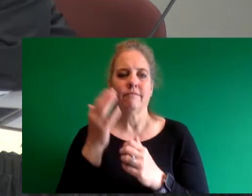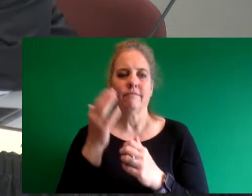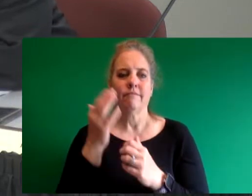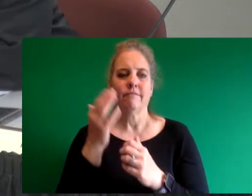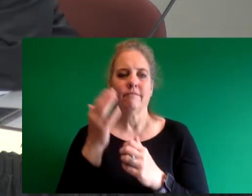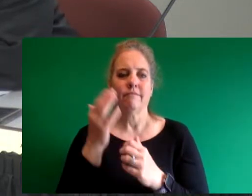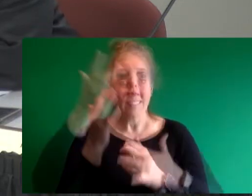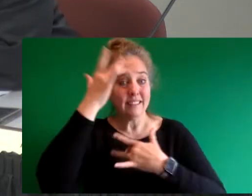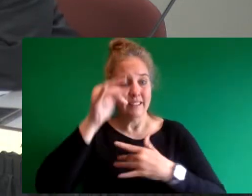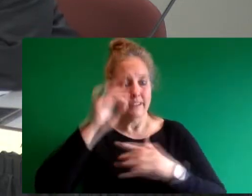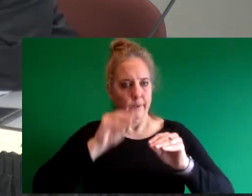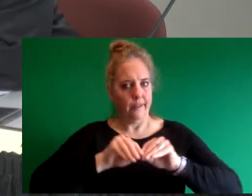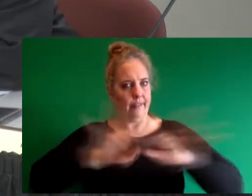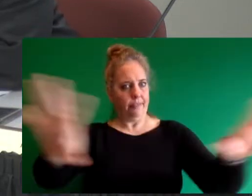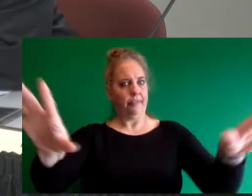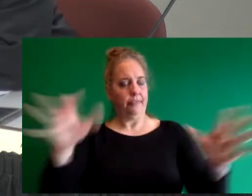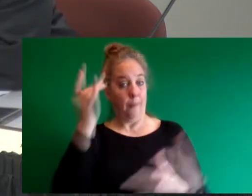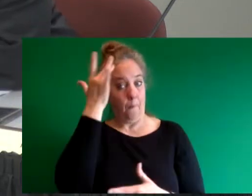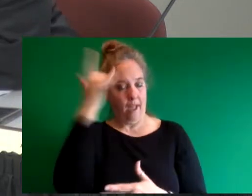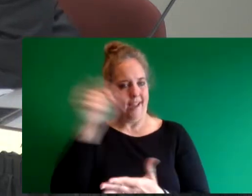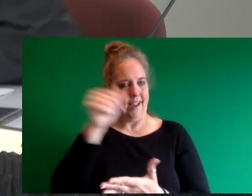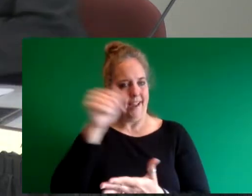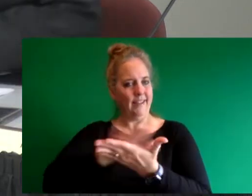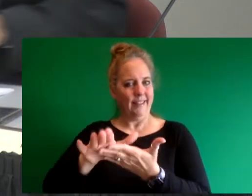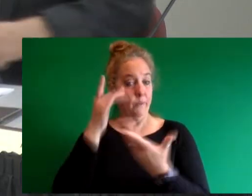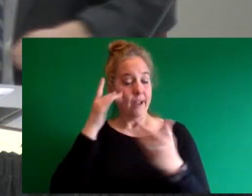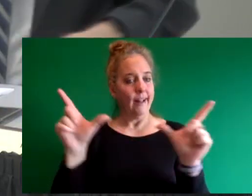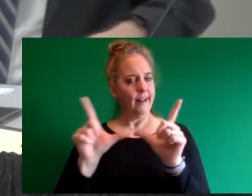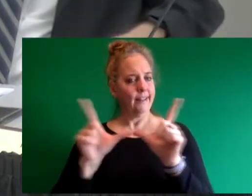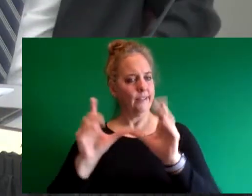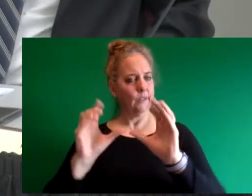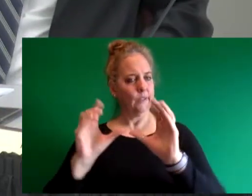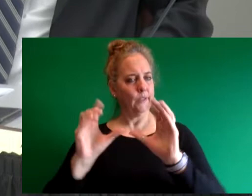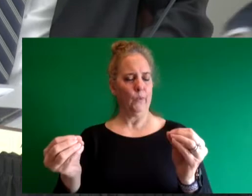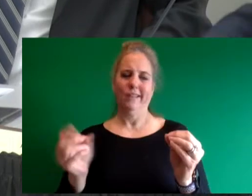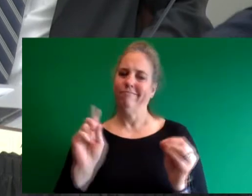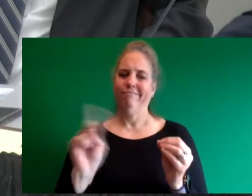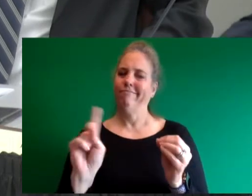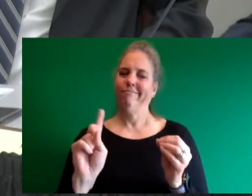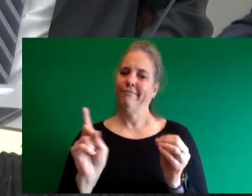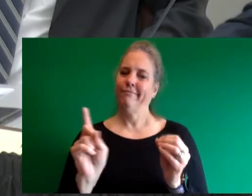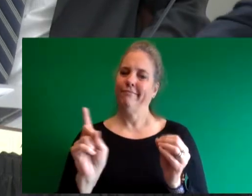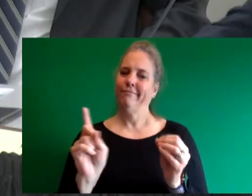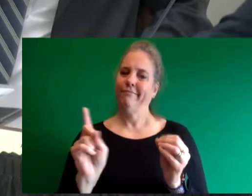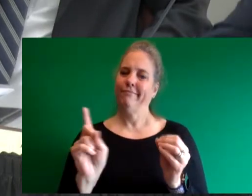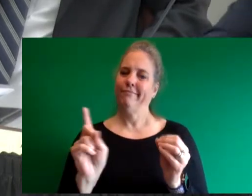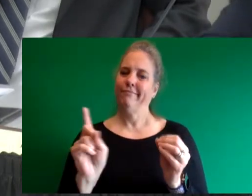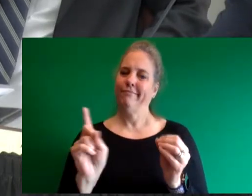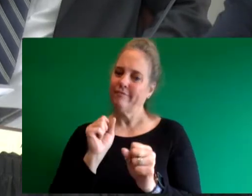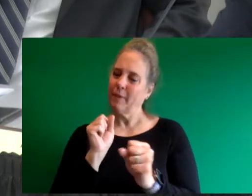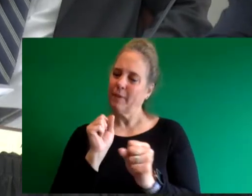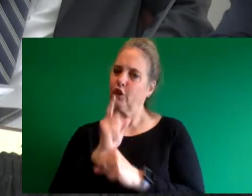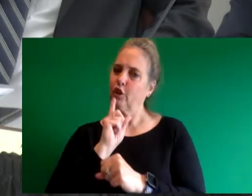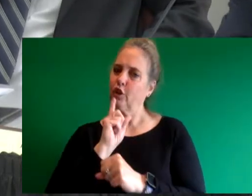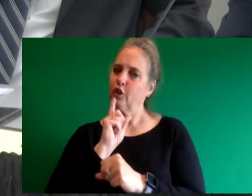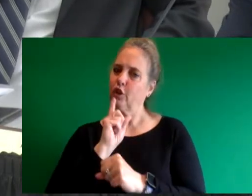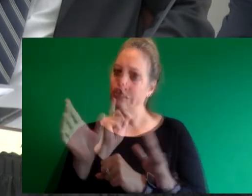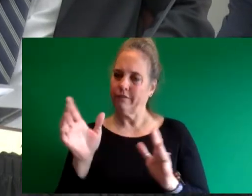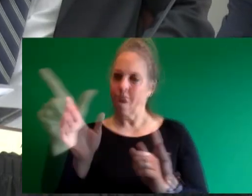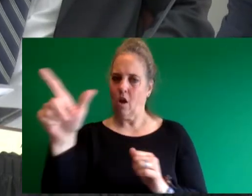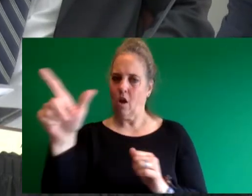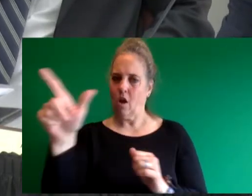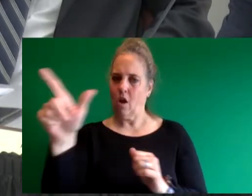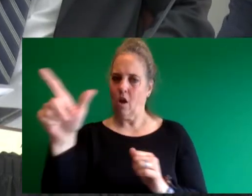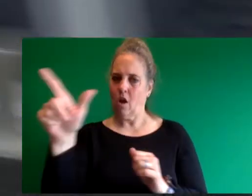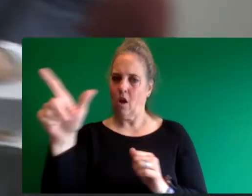thing. It's a good day for Colorado Springs. Thanks. Thank you. Trustee. Yes, I just want to, again,